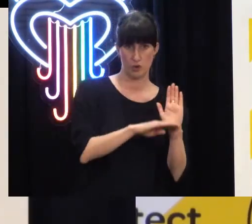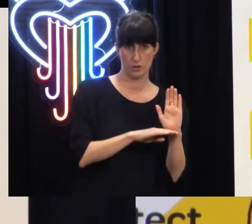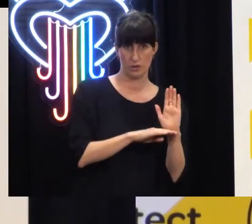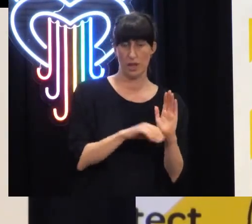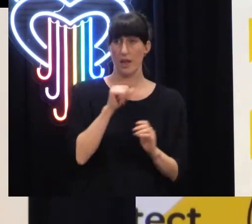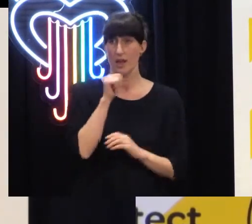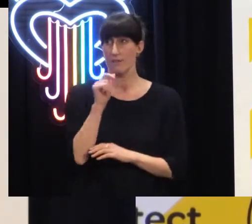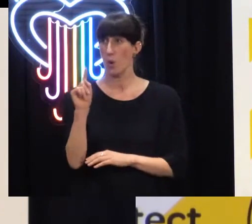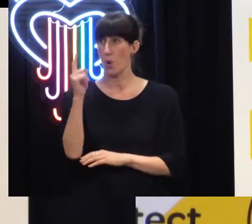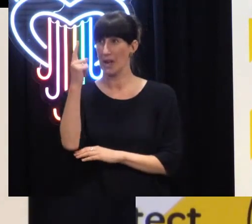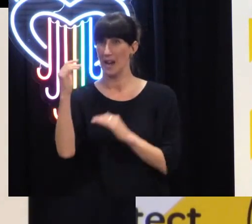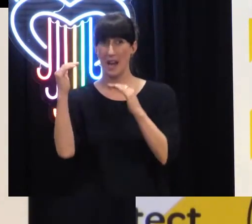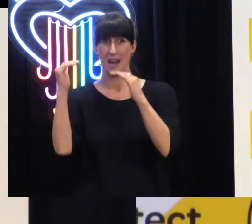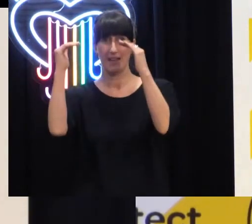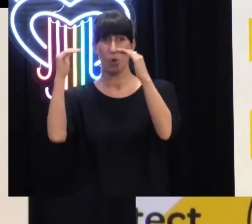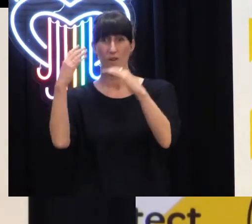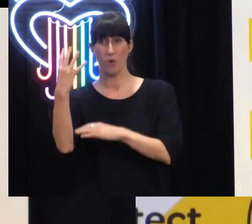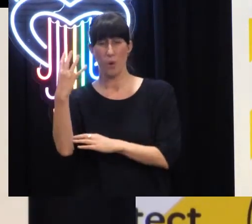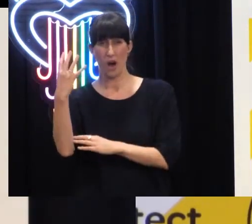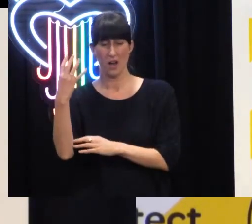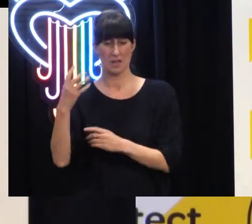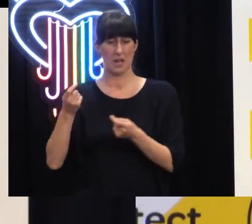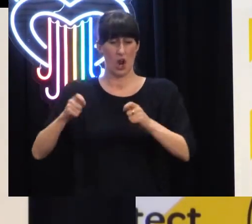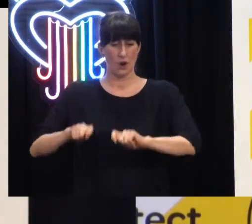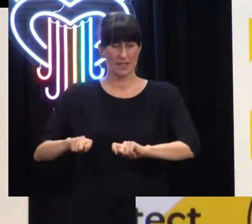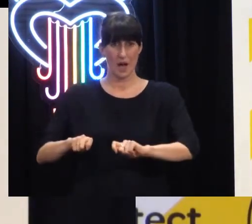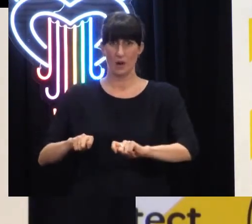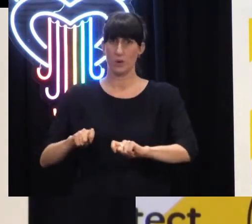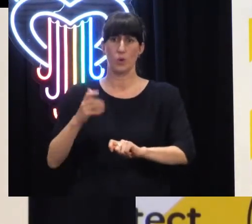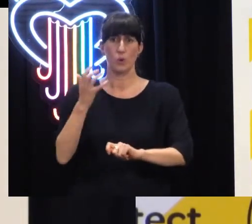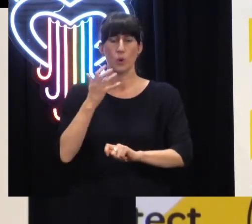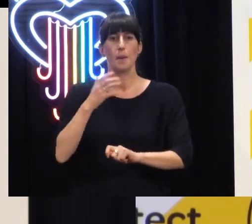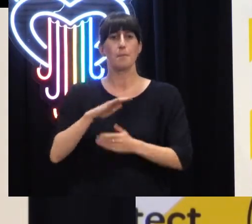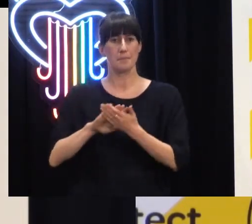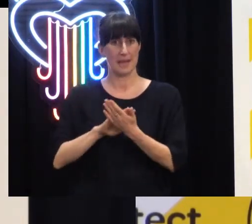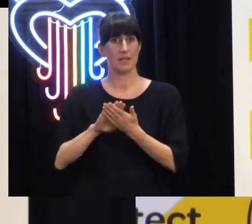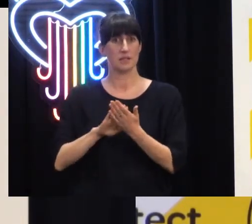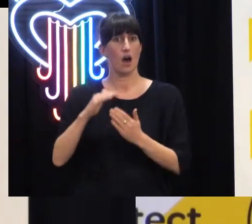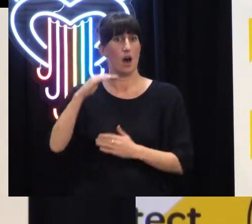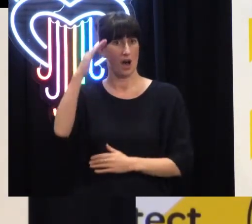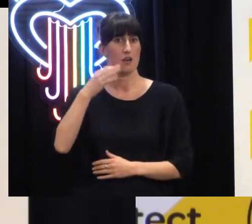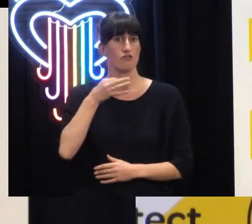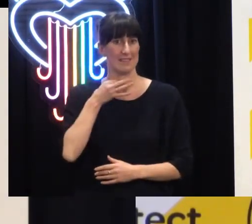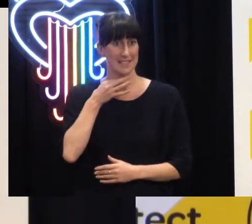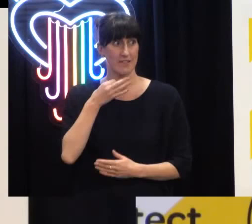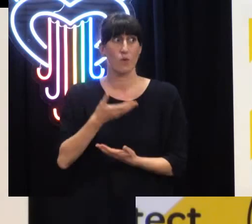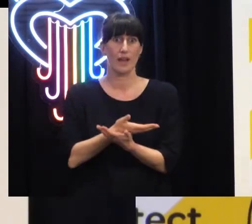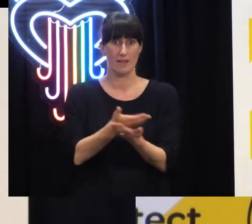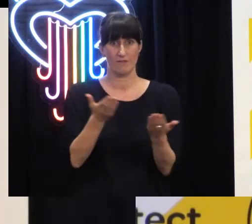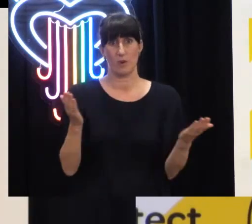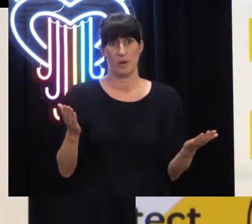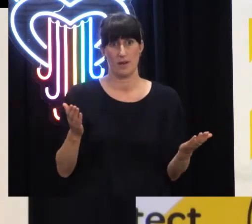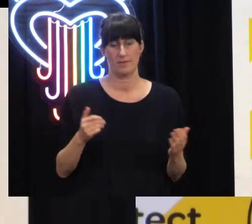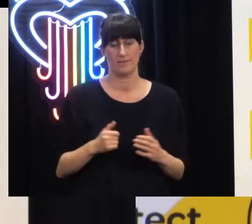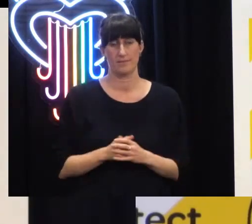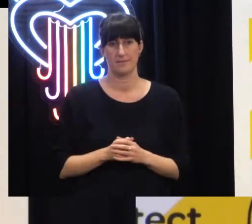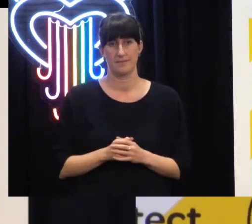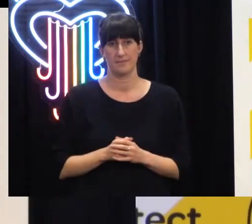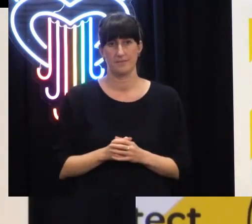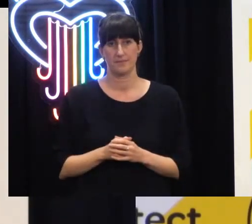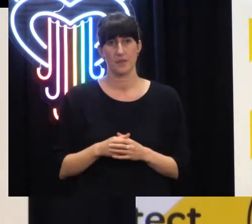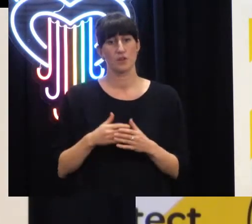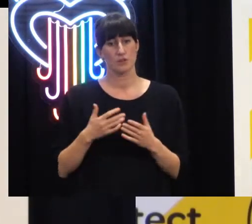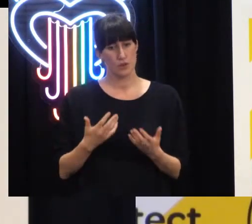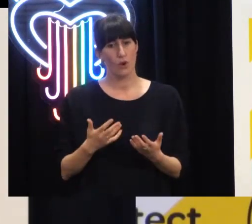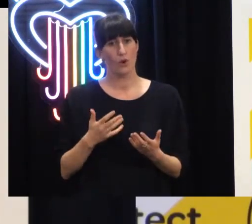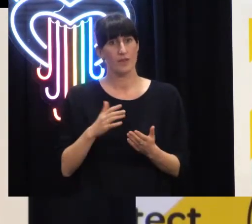risk of COVID, and therefore there's risk of COVID to everyone. And so that's where we actually do need to keep up the